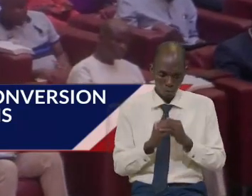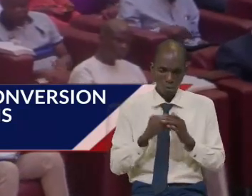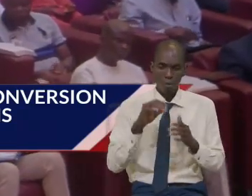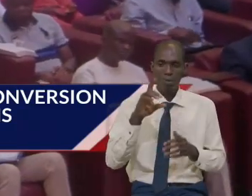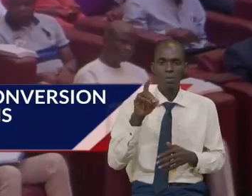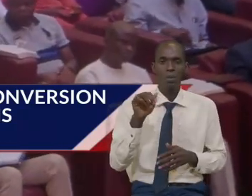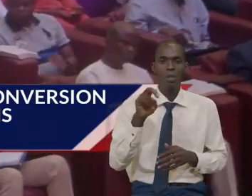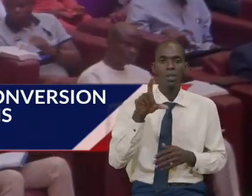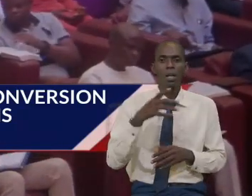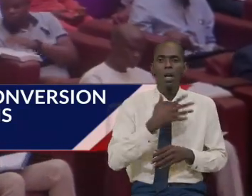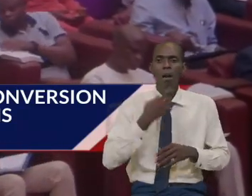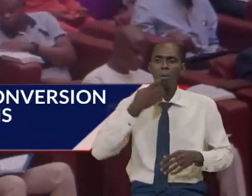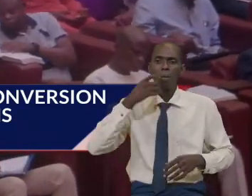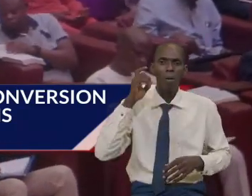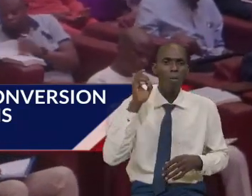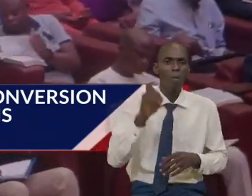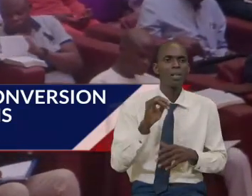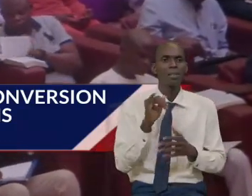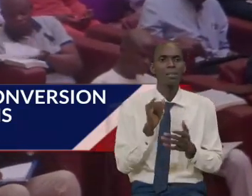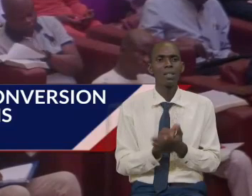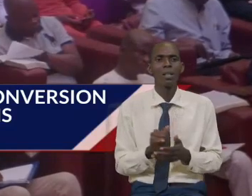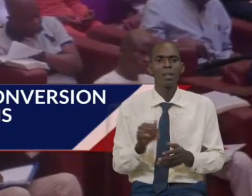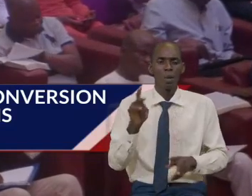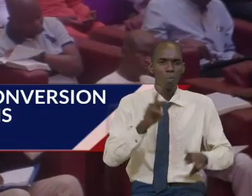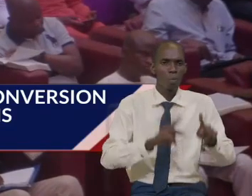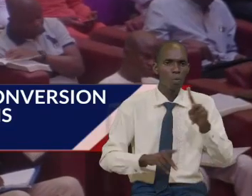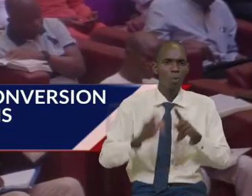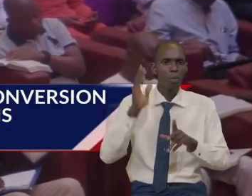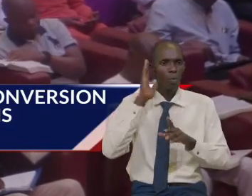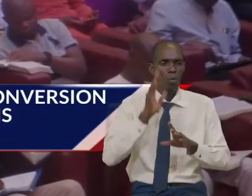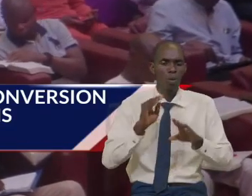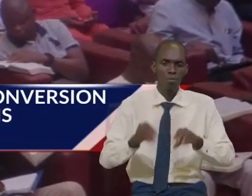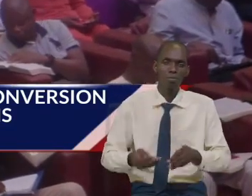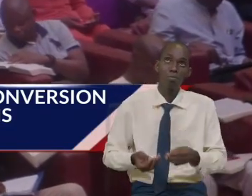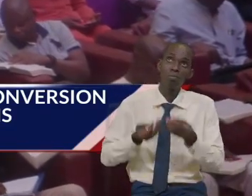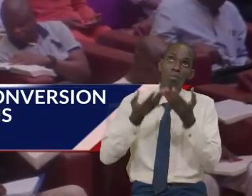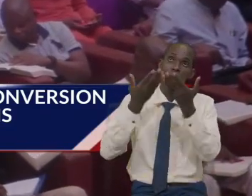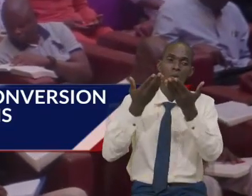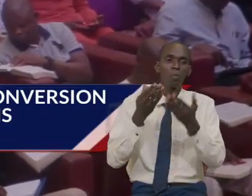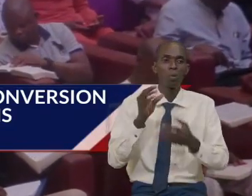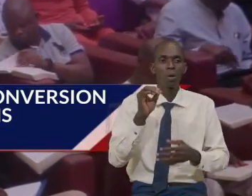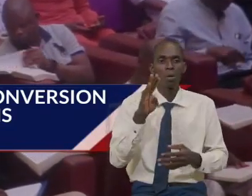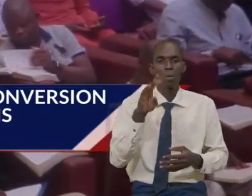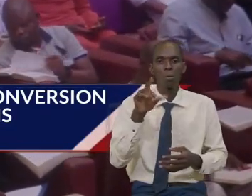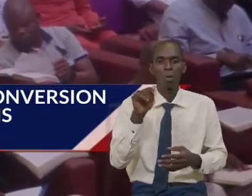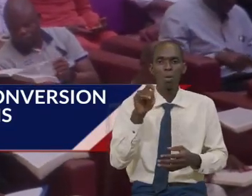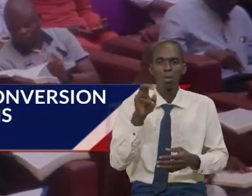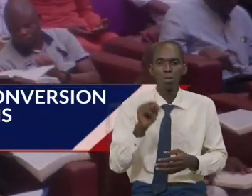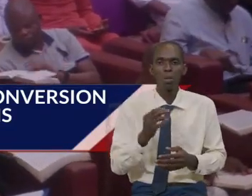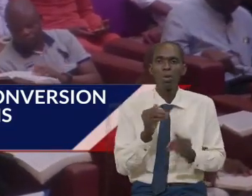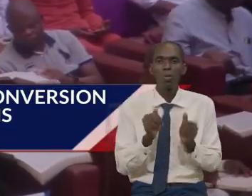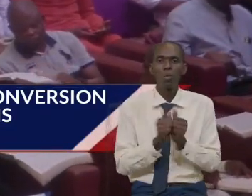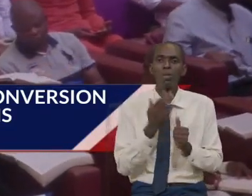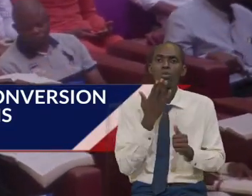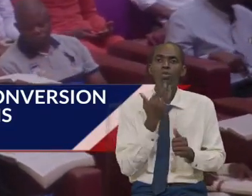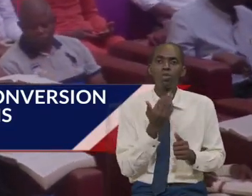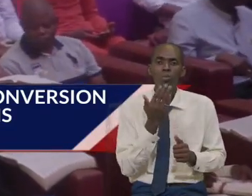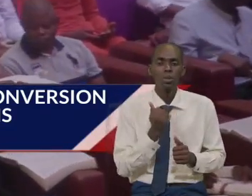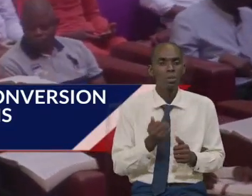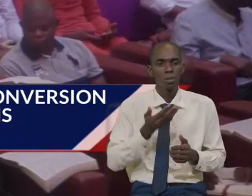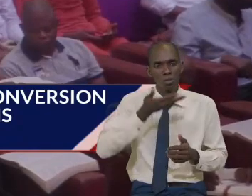and commanded that they should offer an oblation and sweet odors unto him.